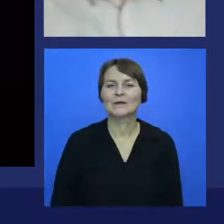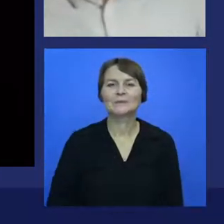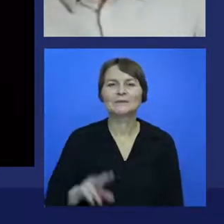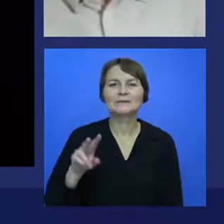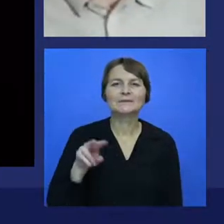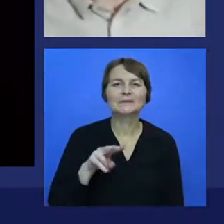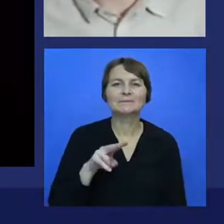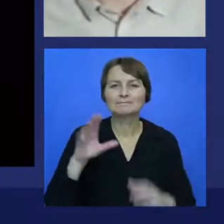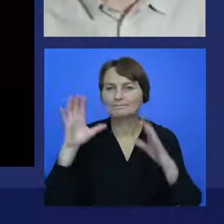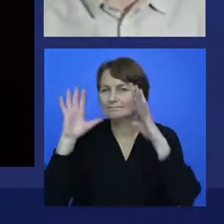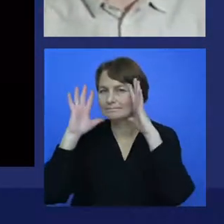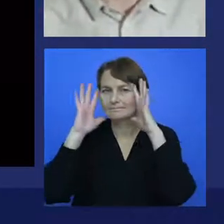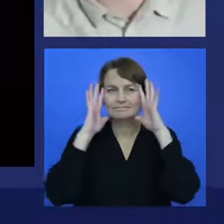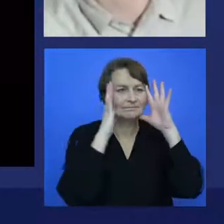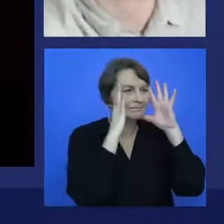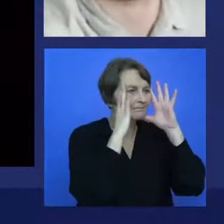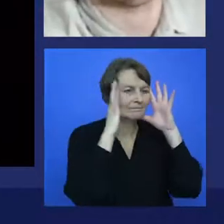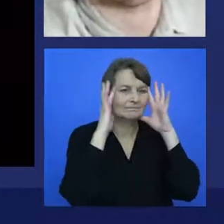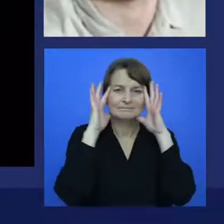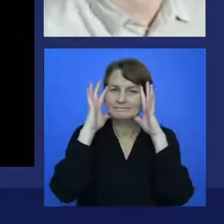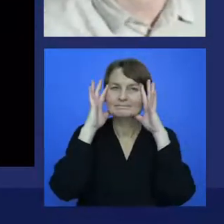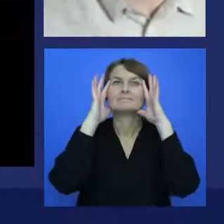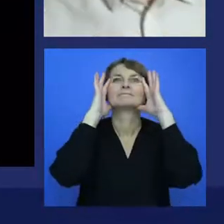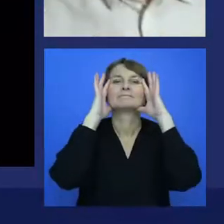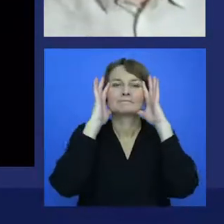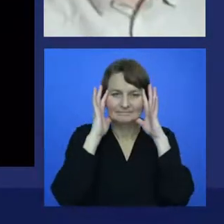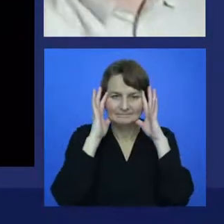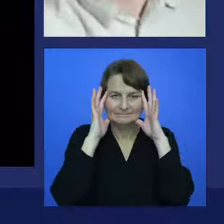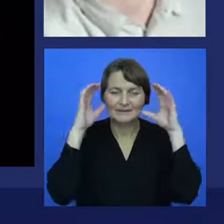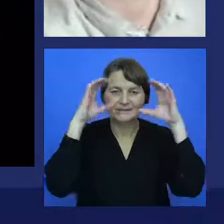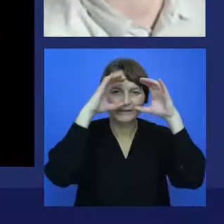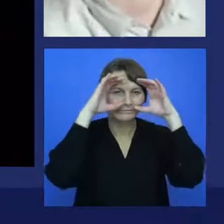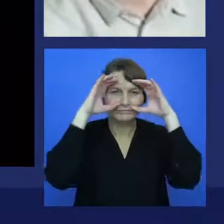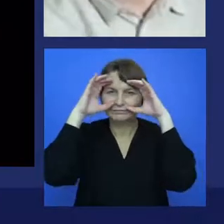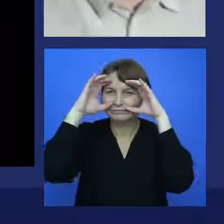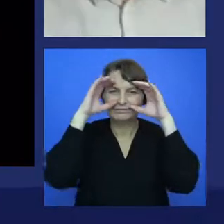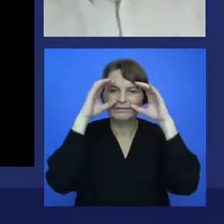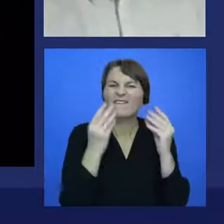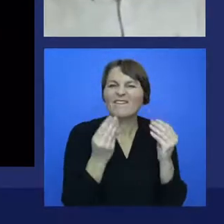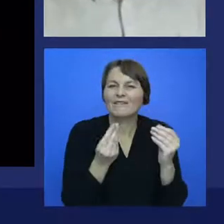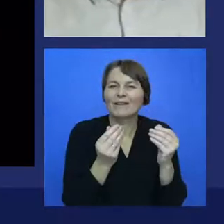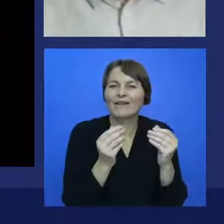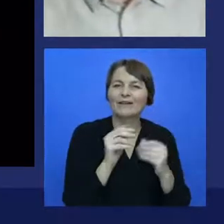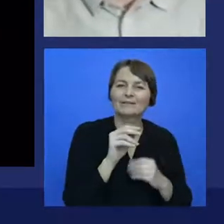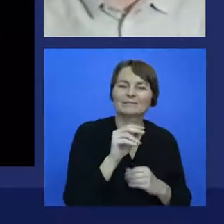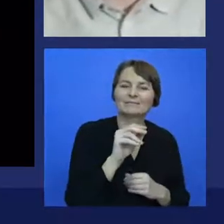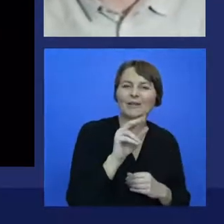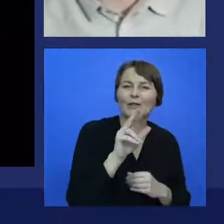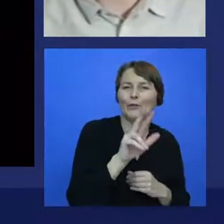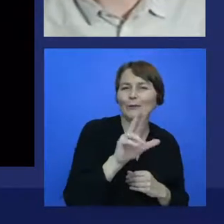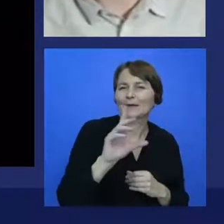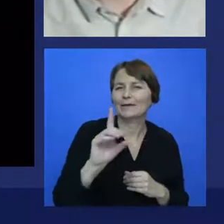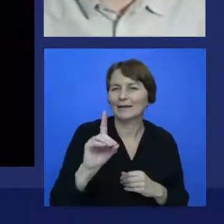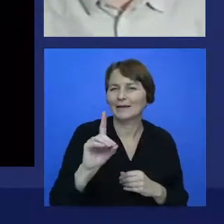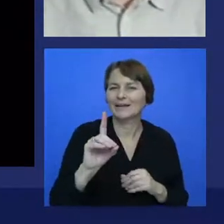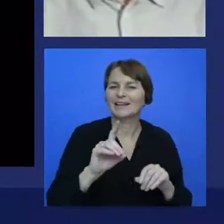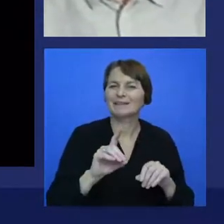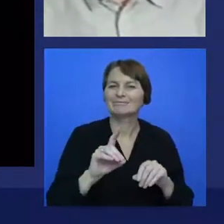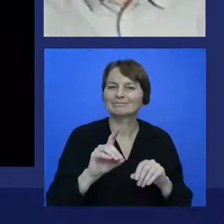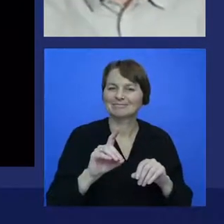in the sort of 3D digital, the 3D digital environment and